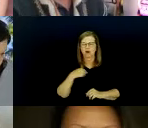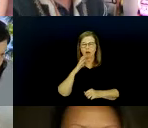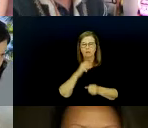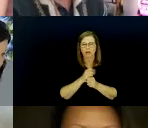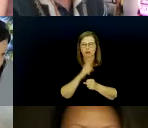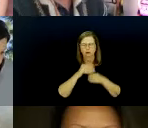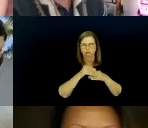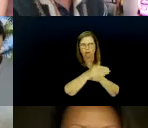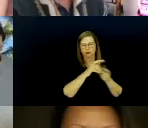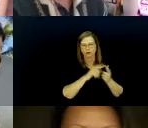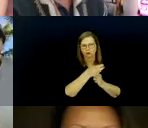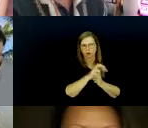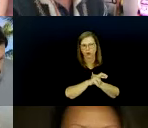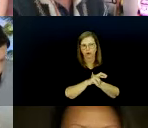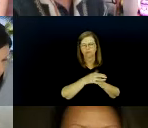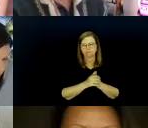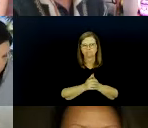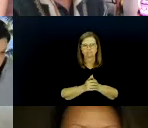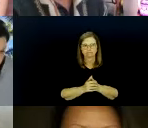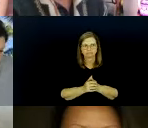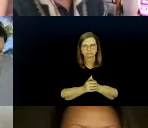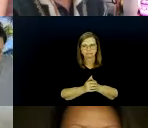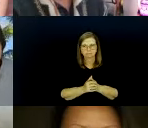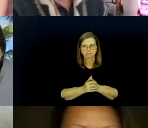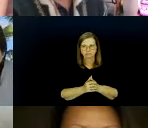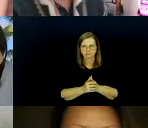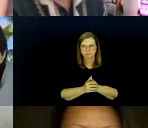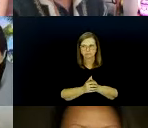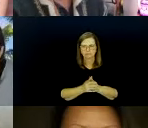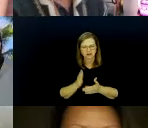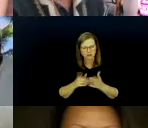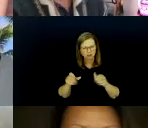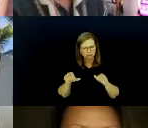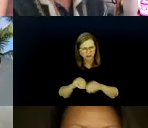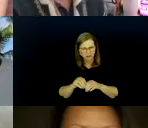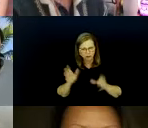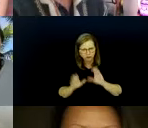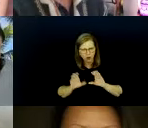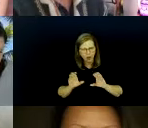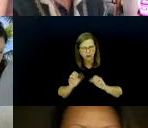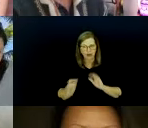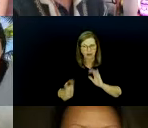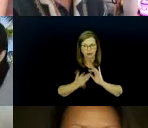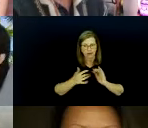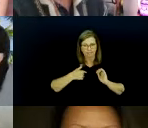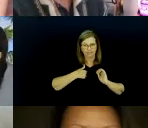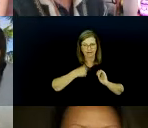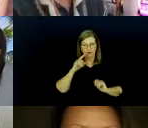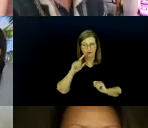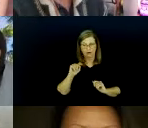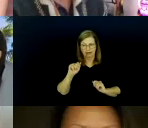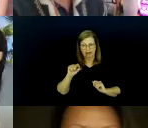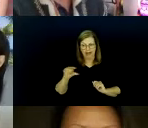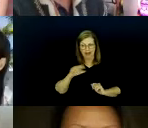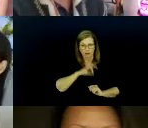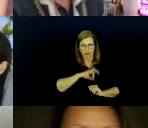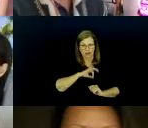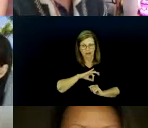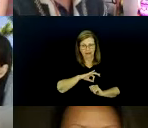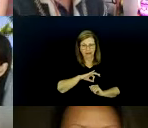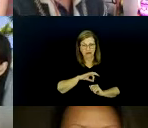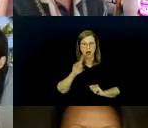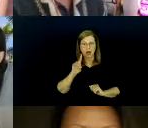to her. And someone posted in the chat that you can contact me for tag credits. I do have